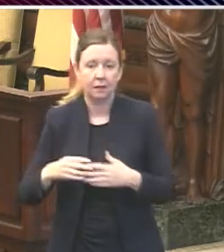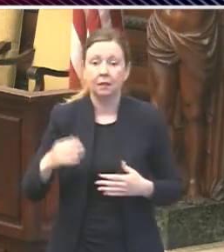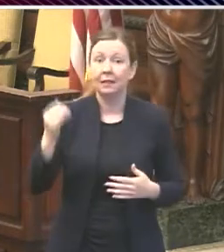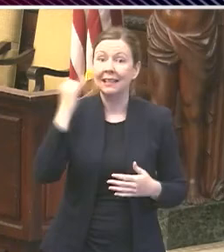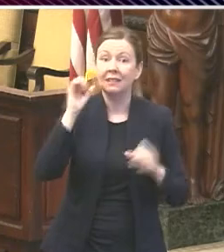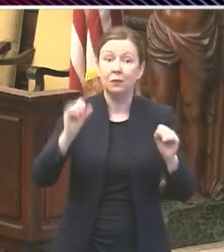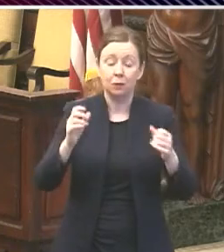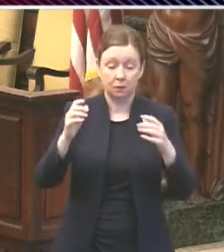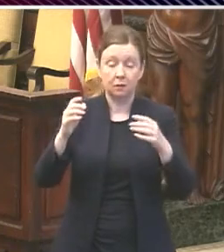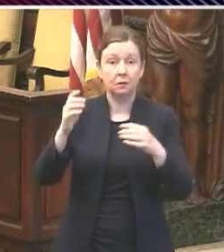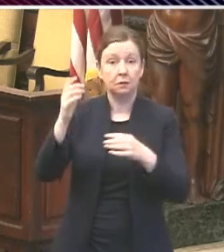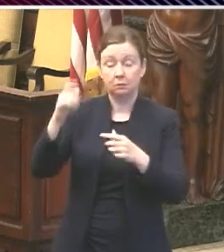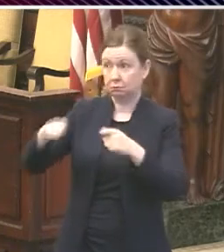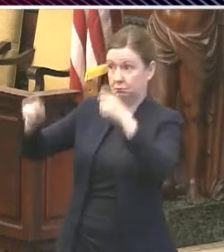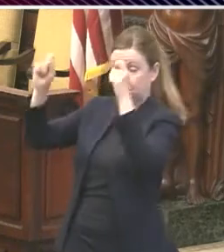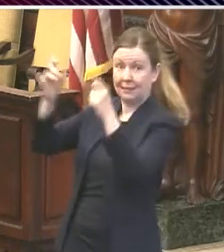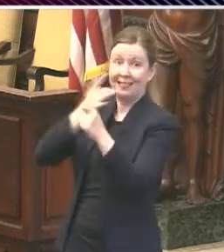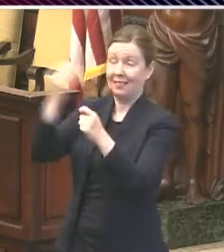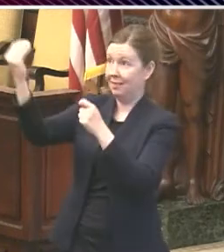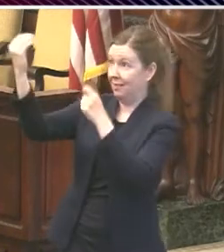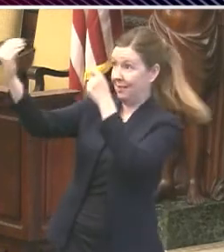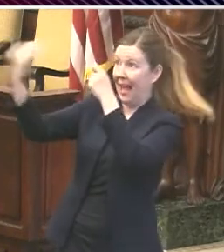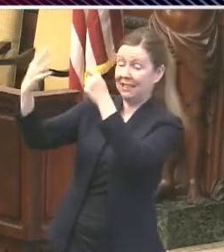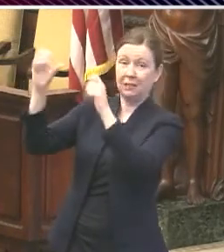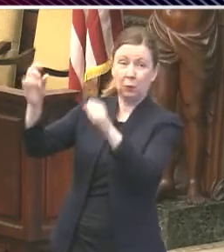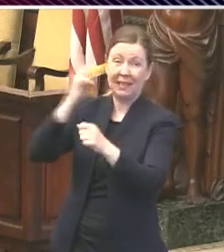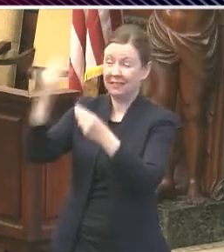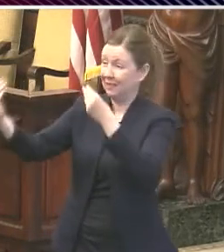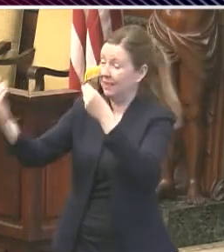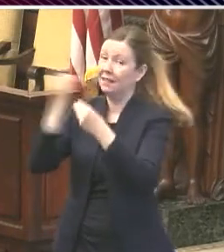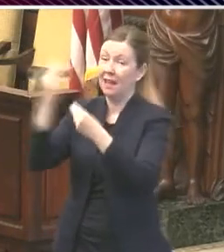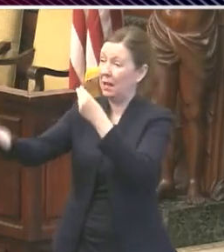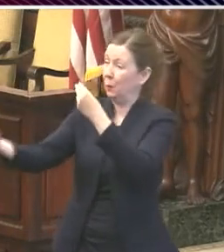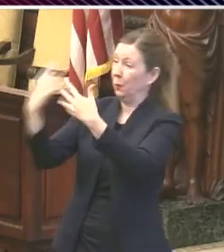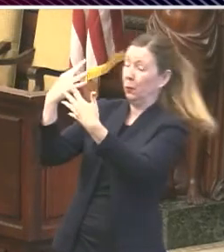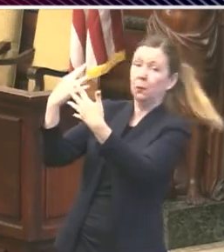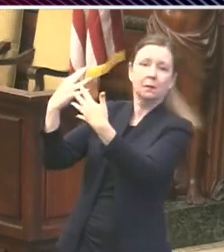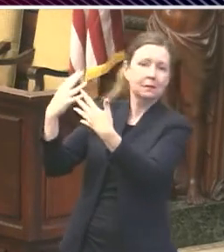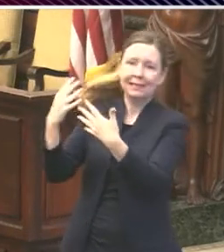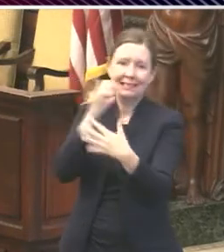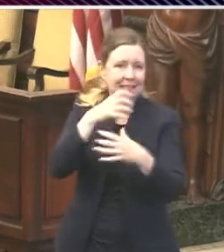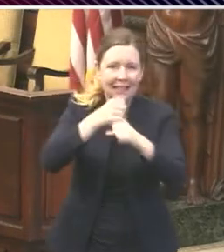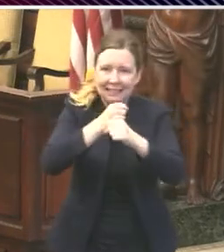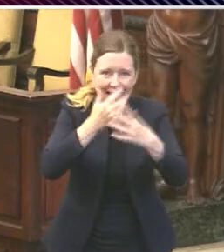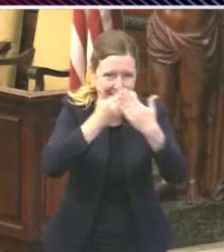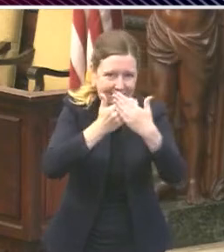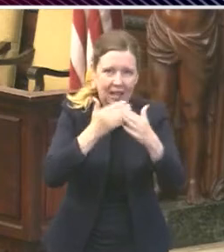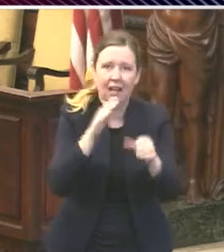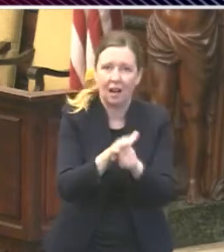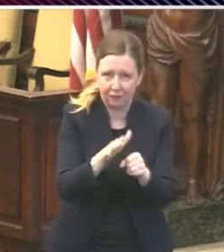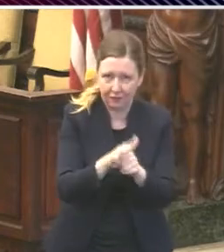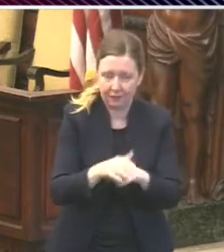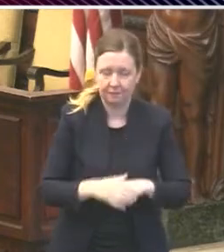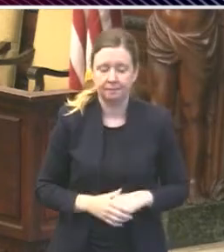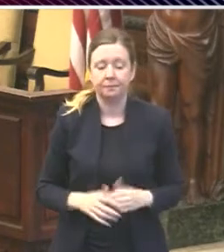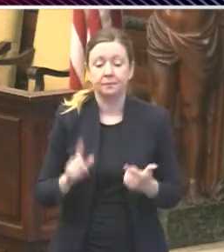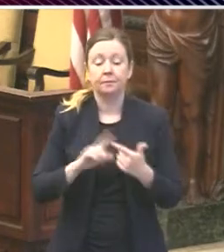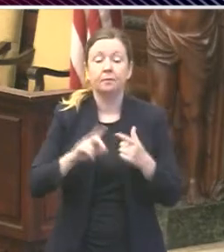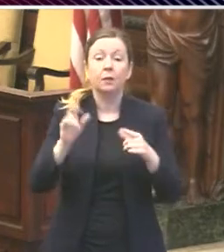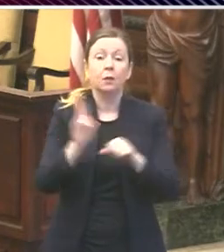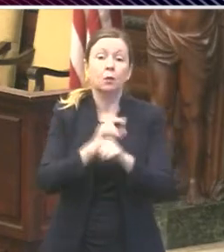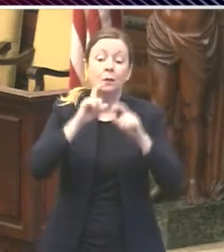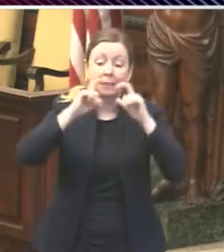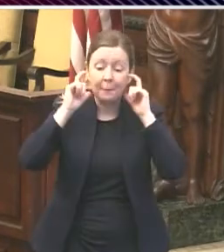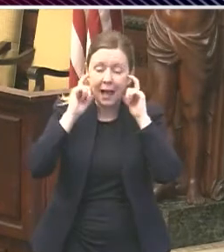if you can see lots of light between the weave, it's probably not as tight as it ought to be. Second is use a mask